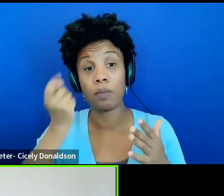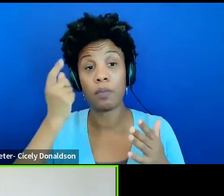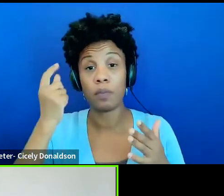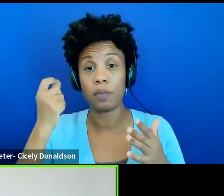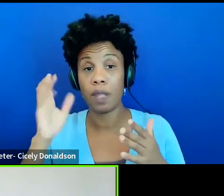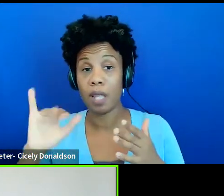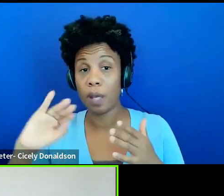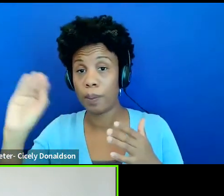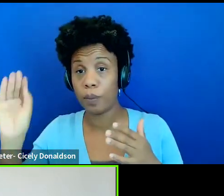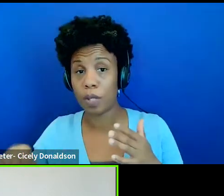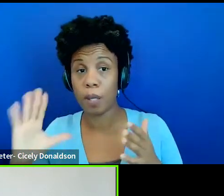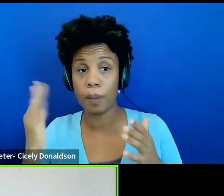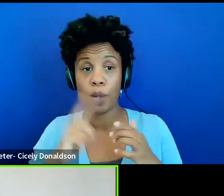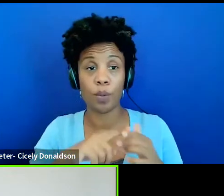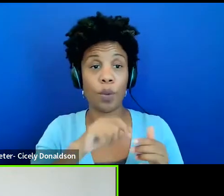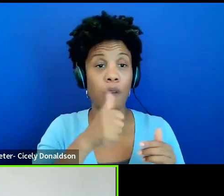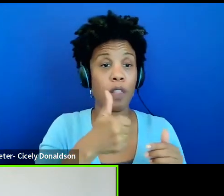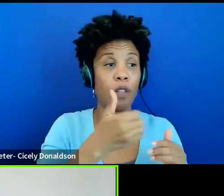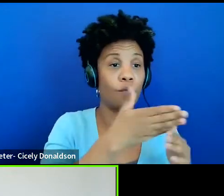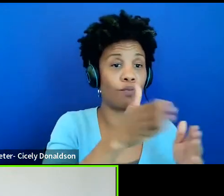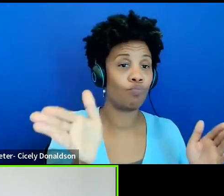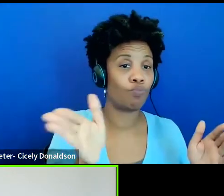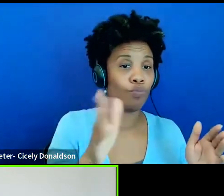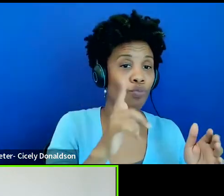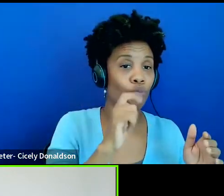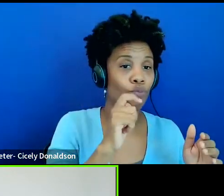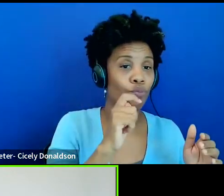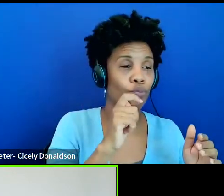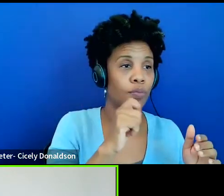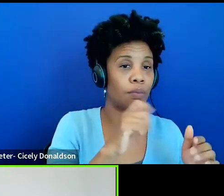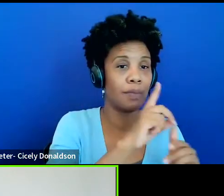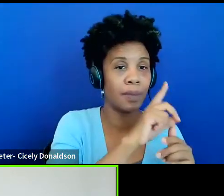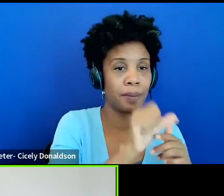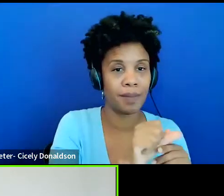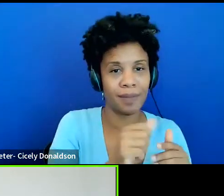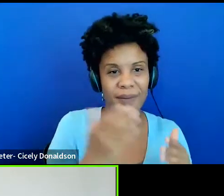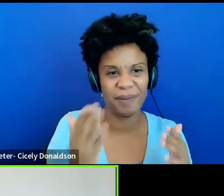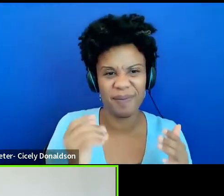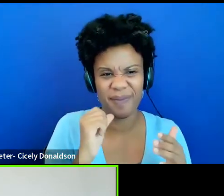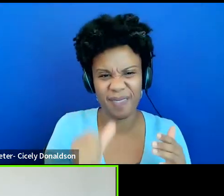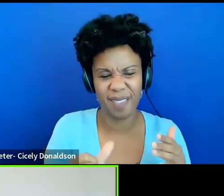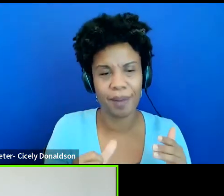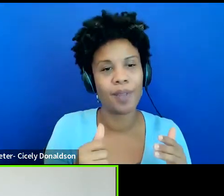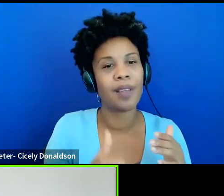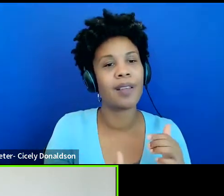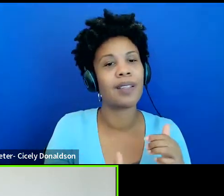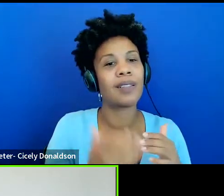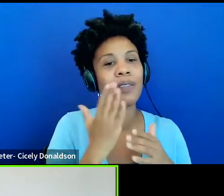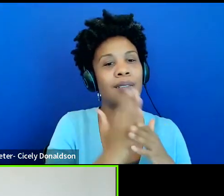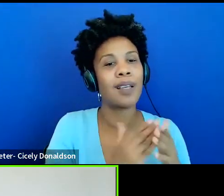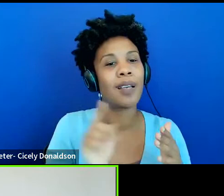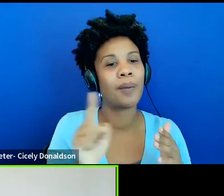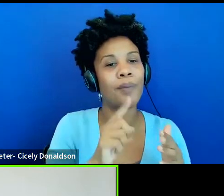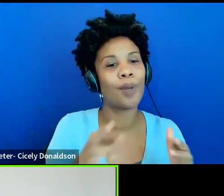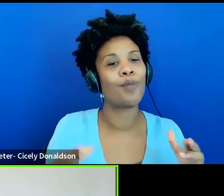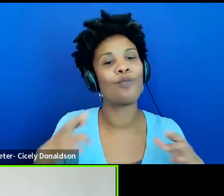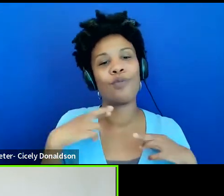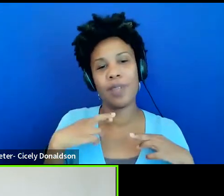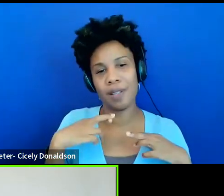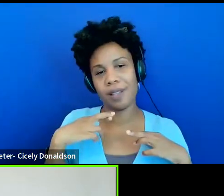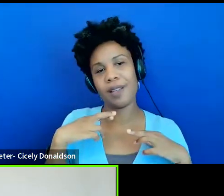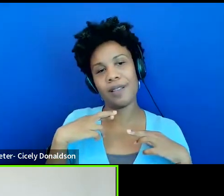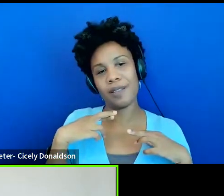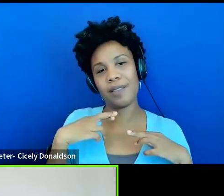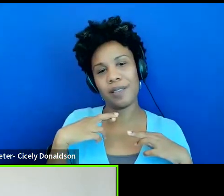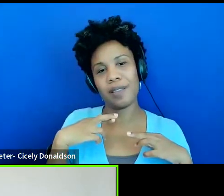population, but it may not necessarily be so given that many persons retire at a certain age. So it's